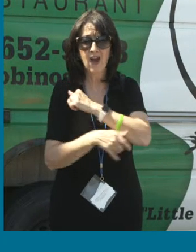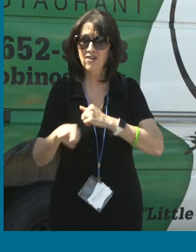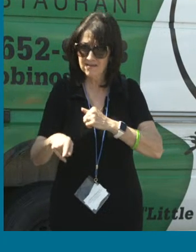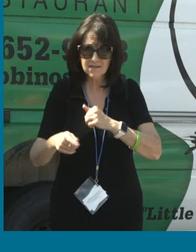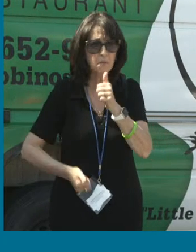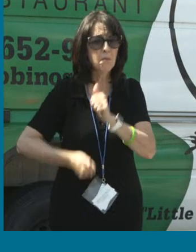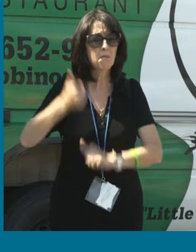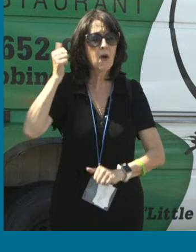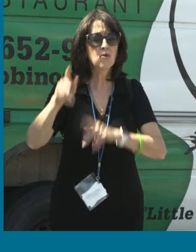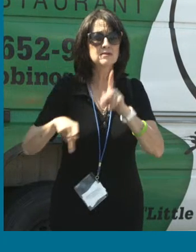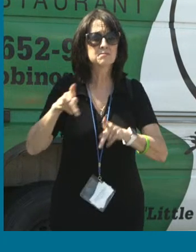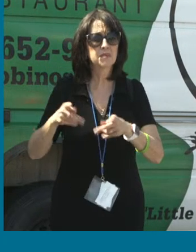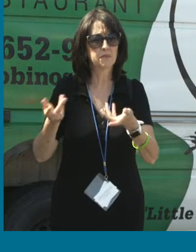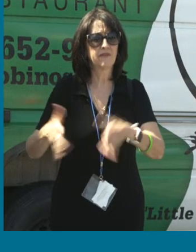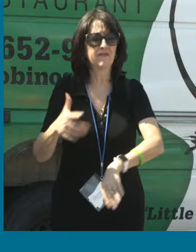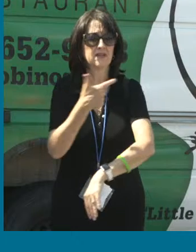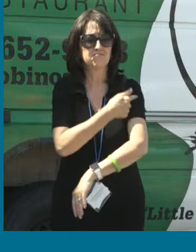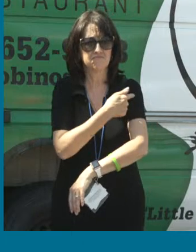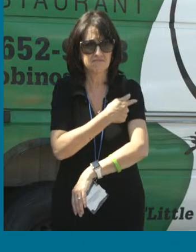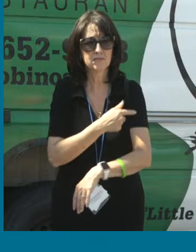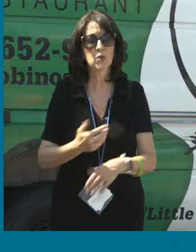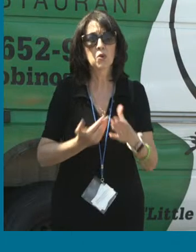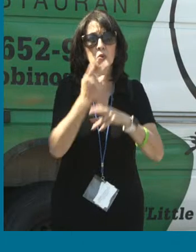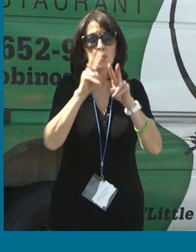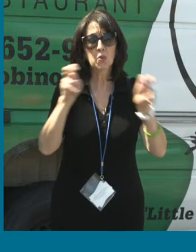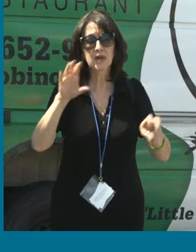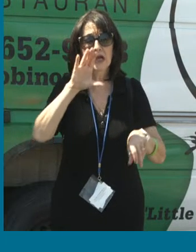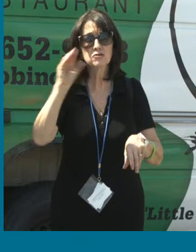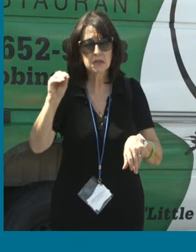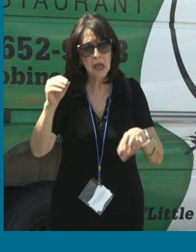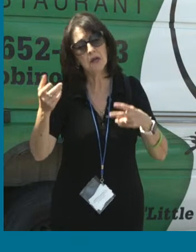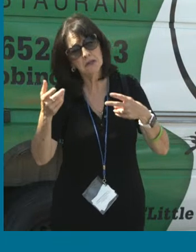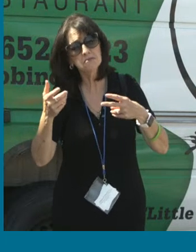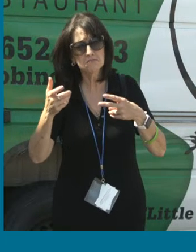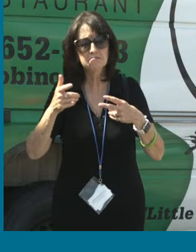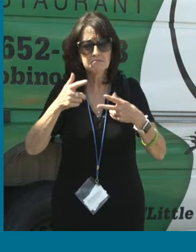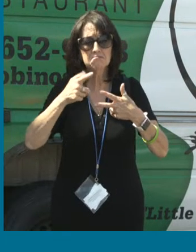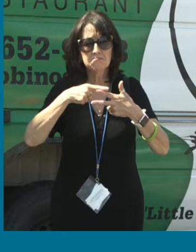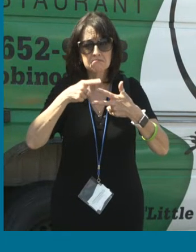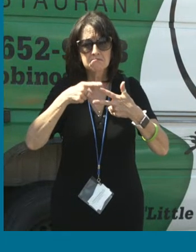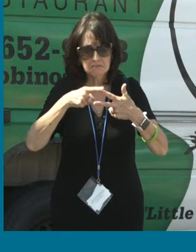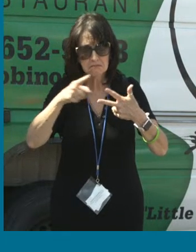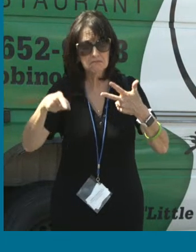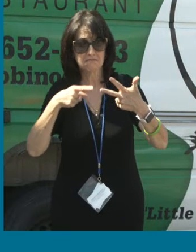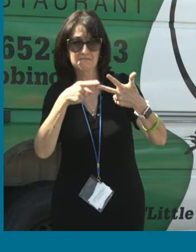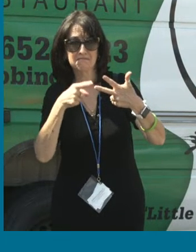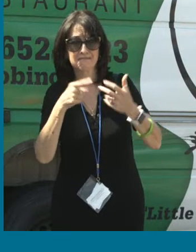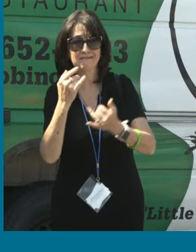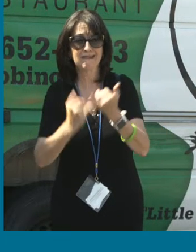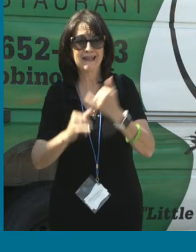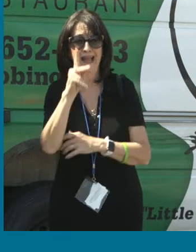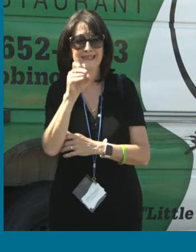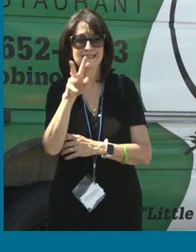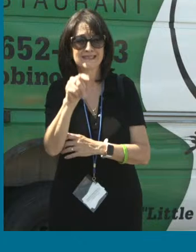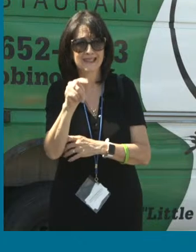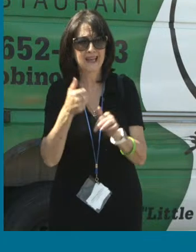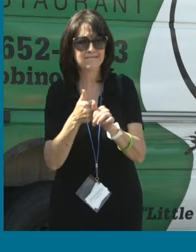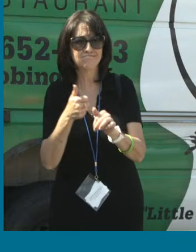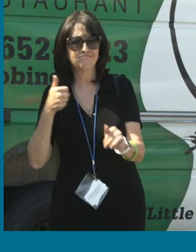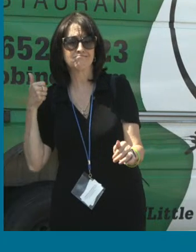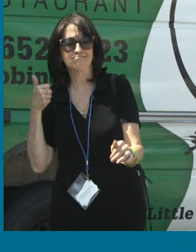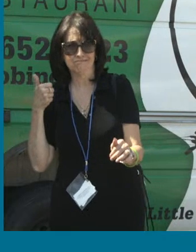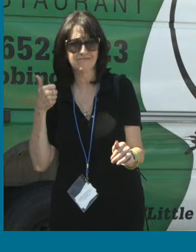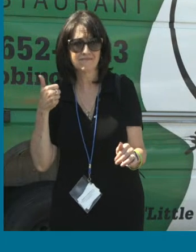rate. Newcastle County right behind, and Kent County pretty far behind. In terms of age groups, the